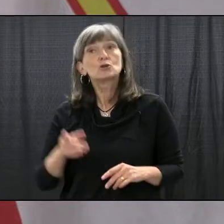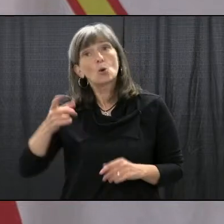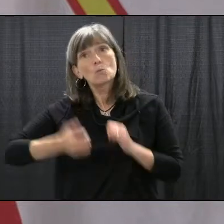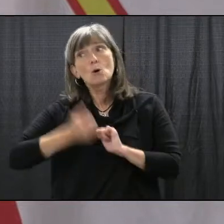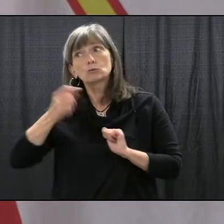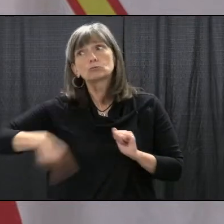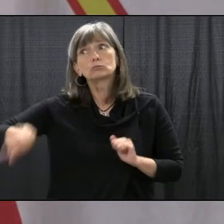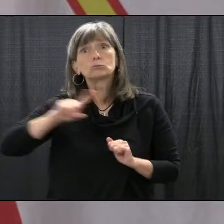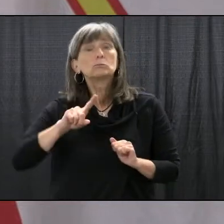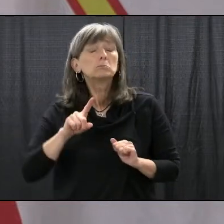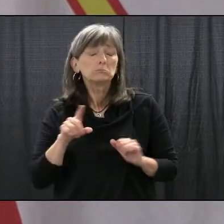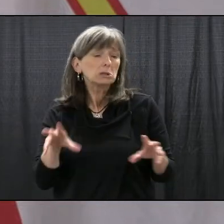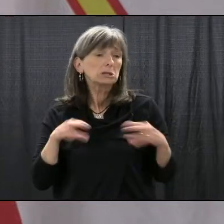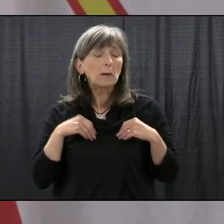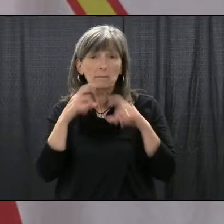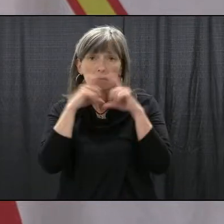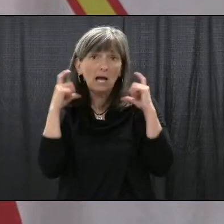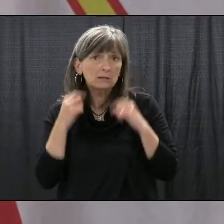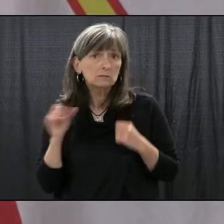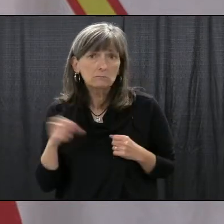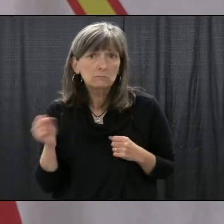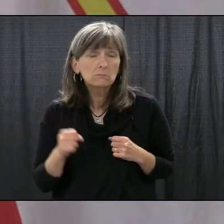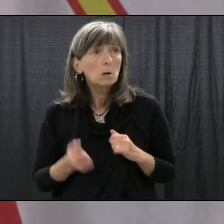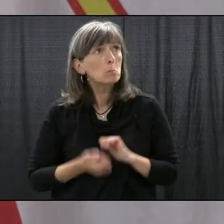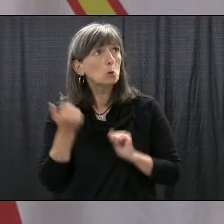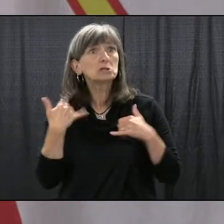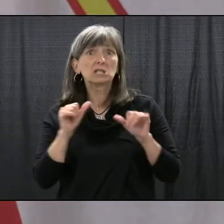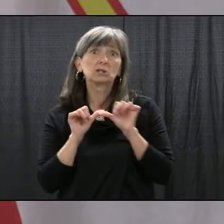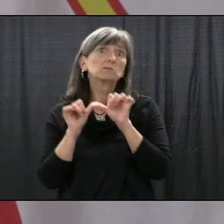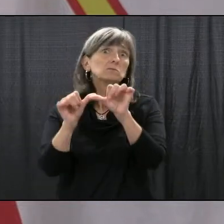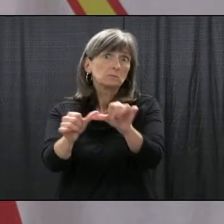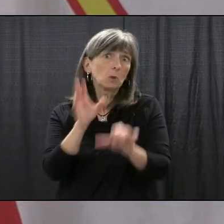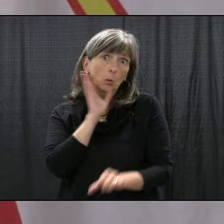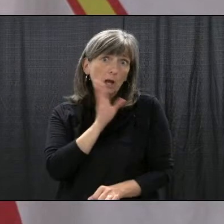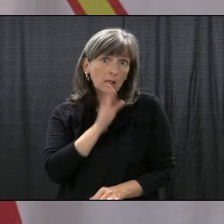that the majority of people would use masks.